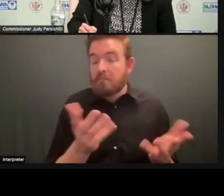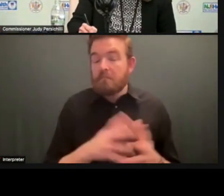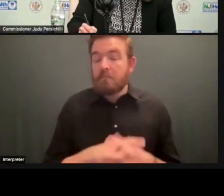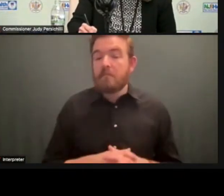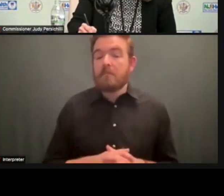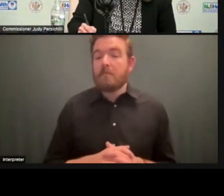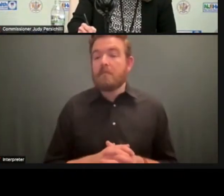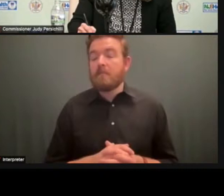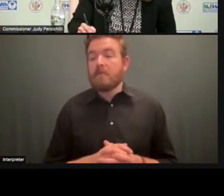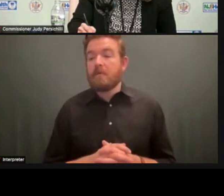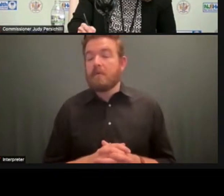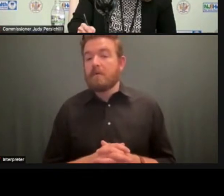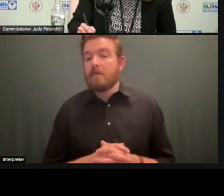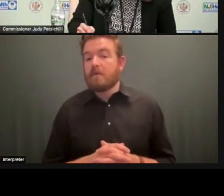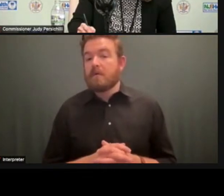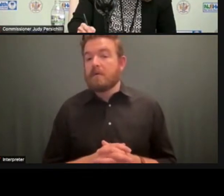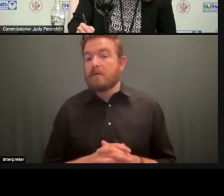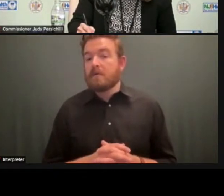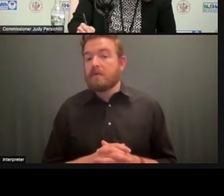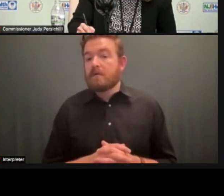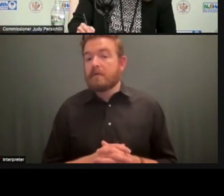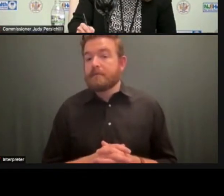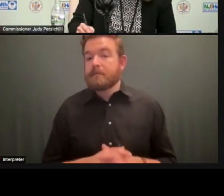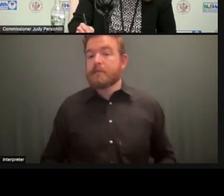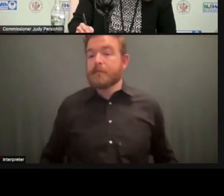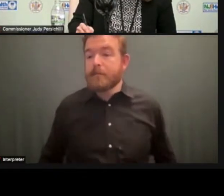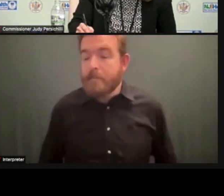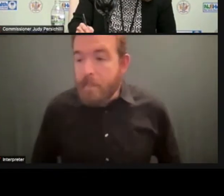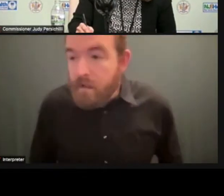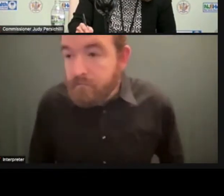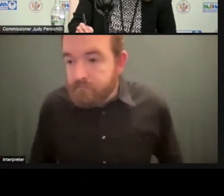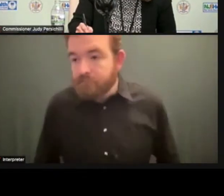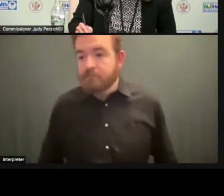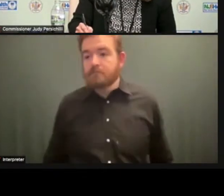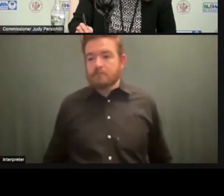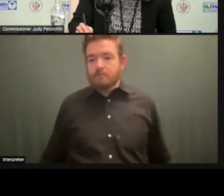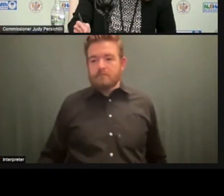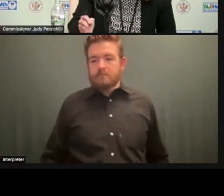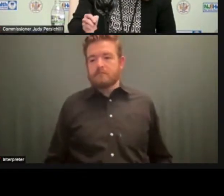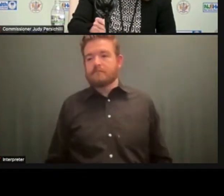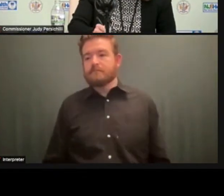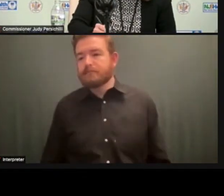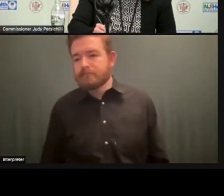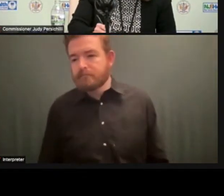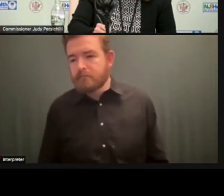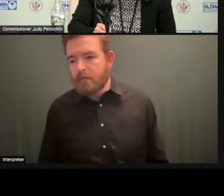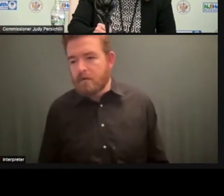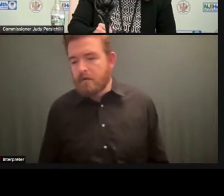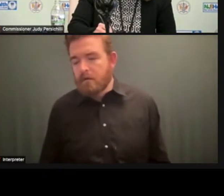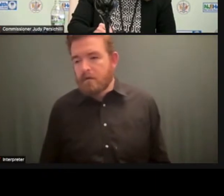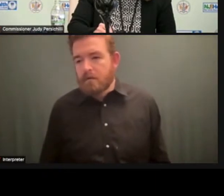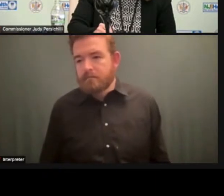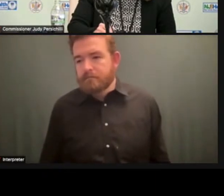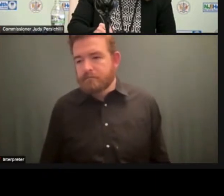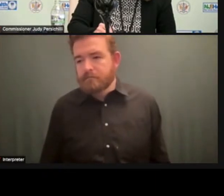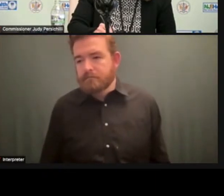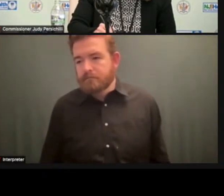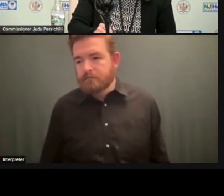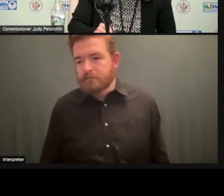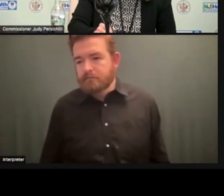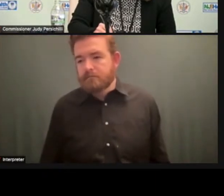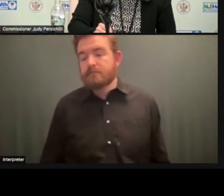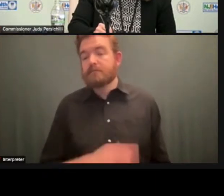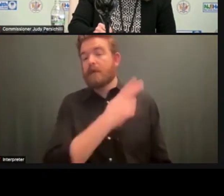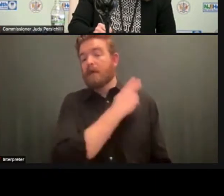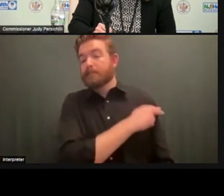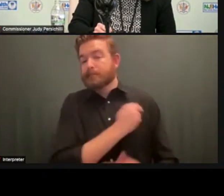what we need to be seeing in terms of hospitalizations, intensive care, utilization in order for you to declare that